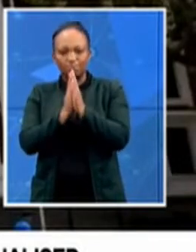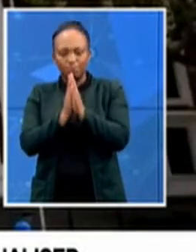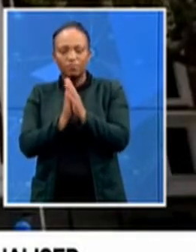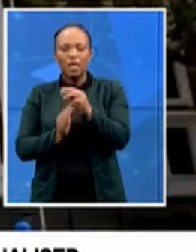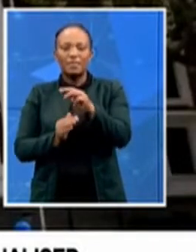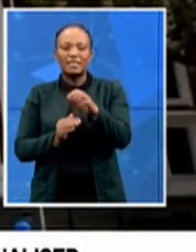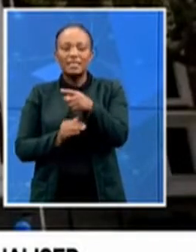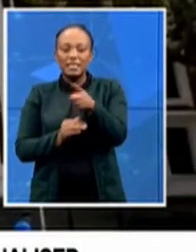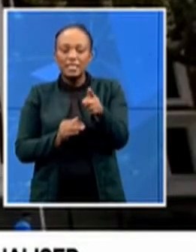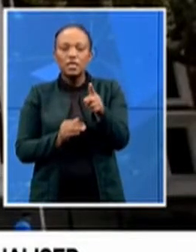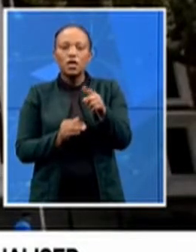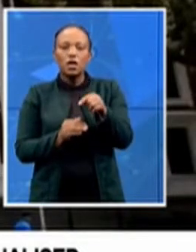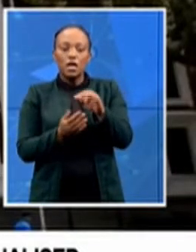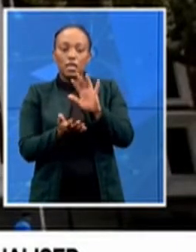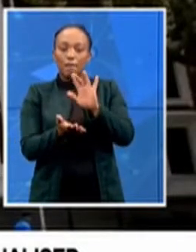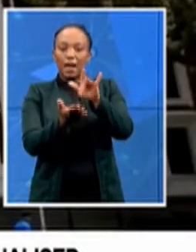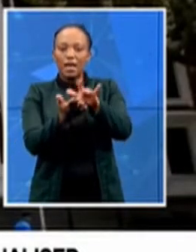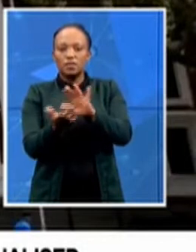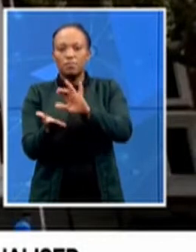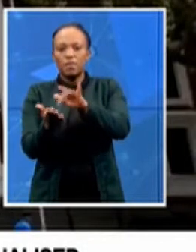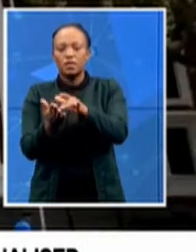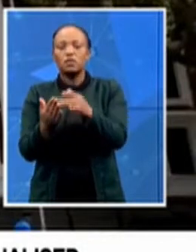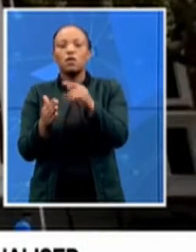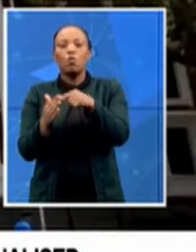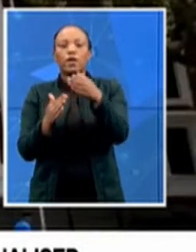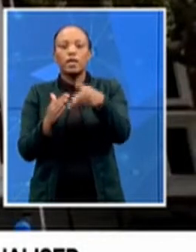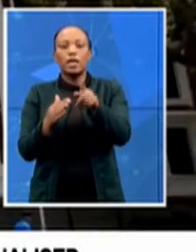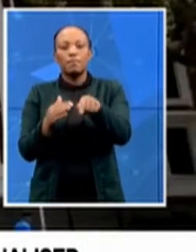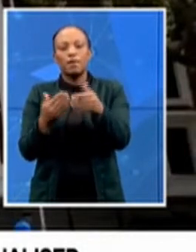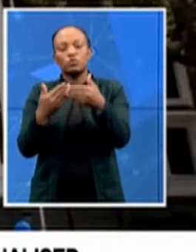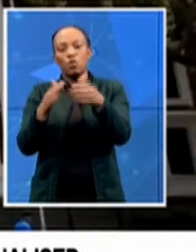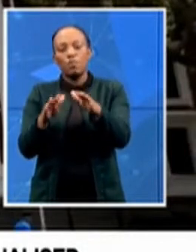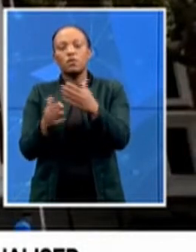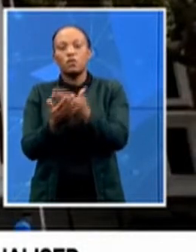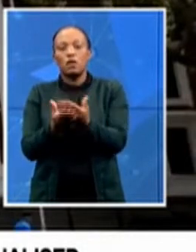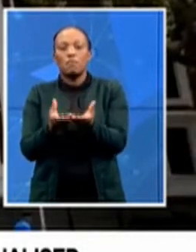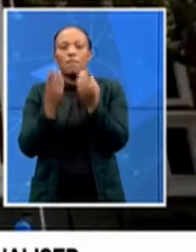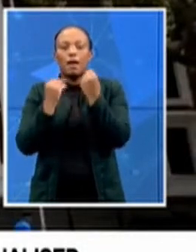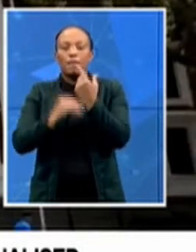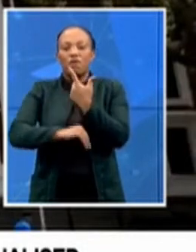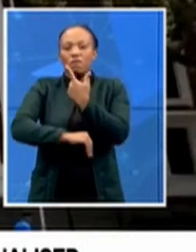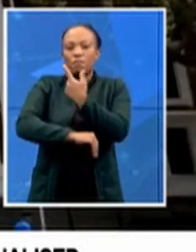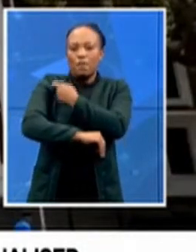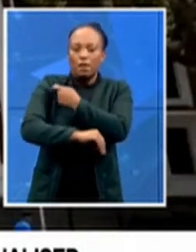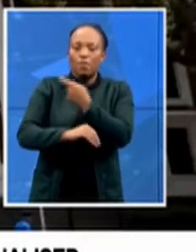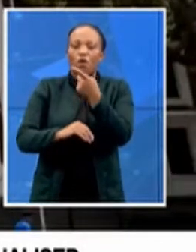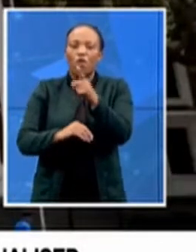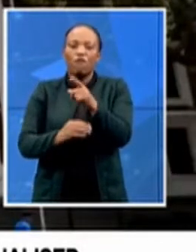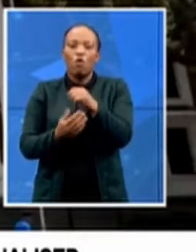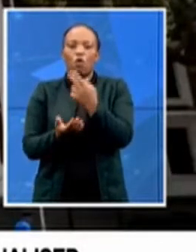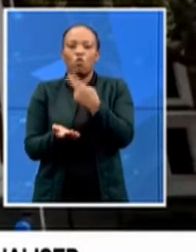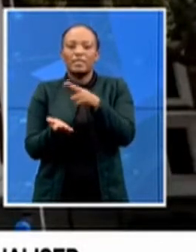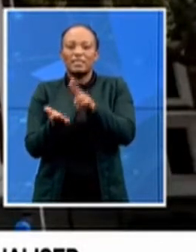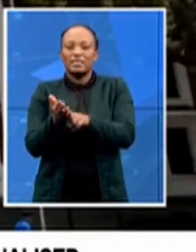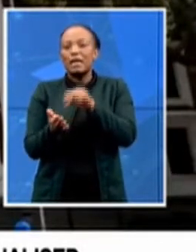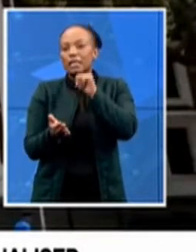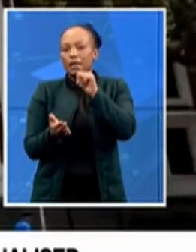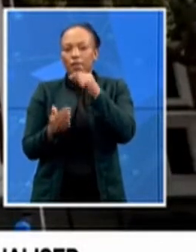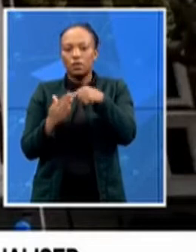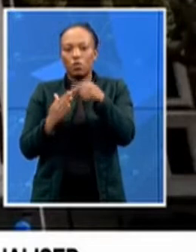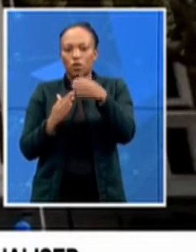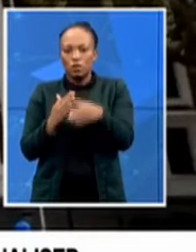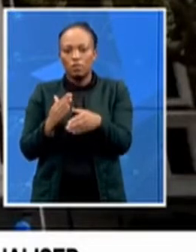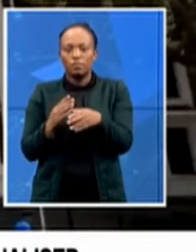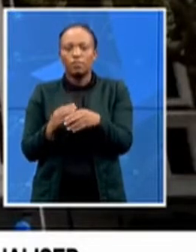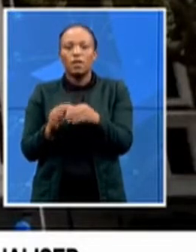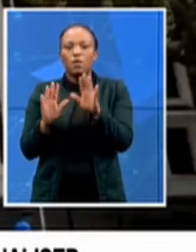ka gwetsa ditirelo tsa meento le go ngwadisa le ka mafelelong a beke. Let me leave it there, Program Director. I know it's been a long morning.